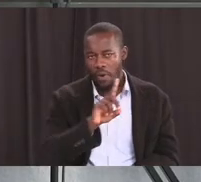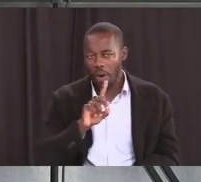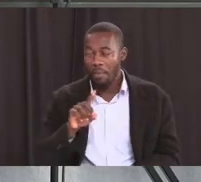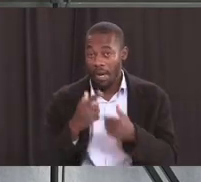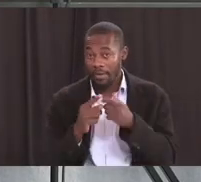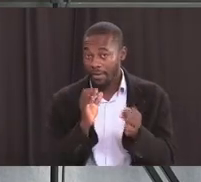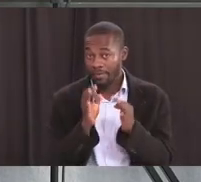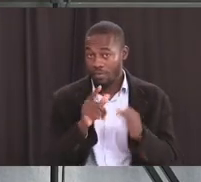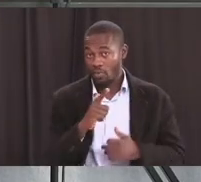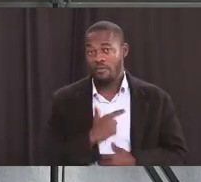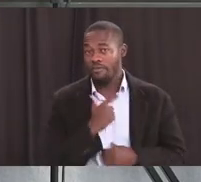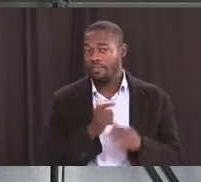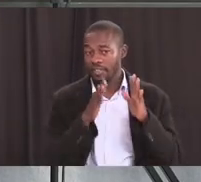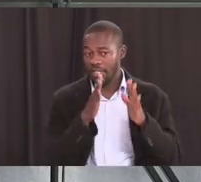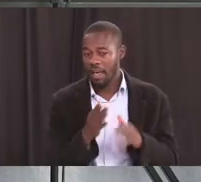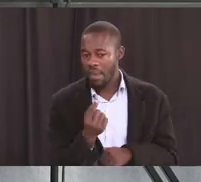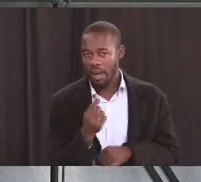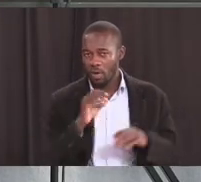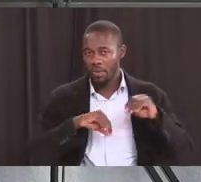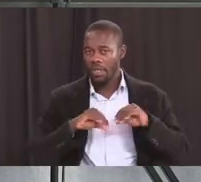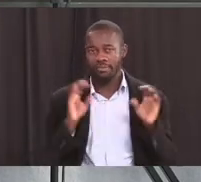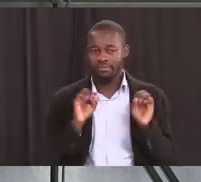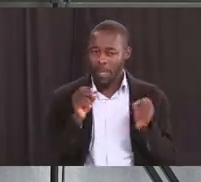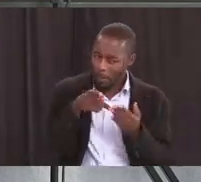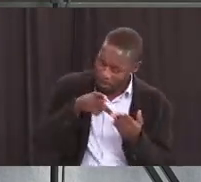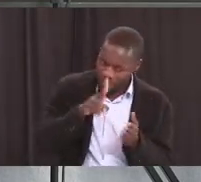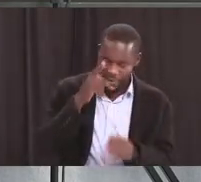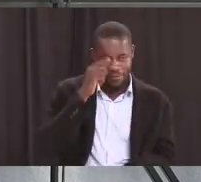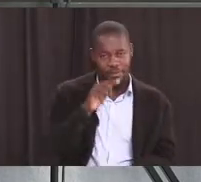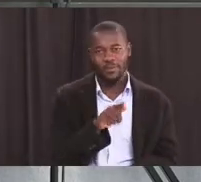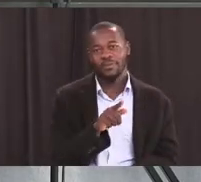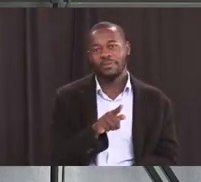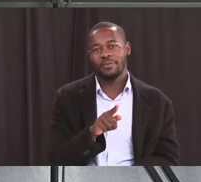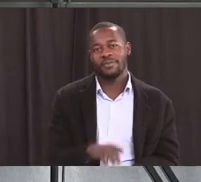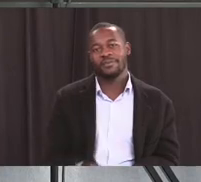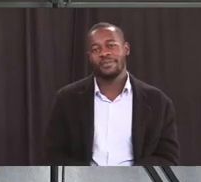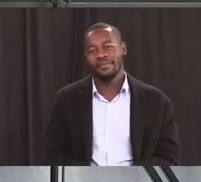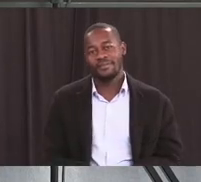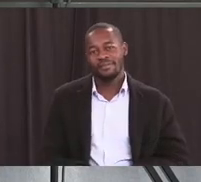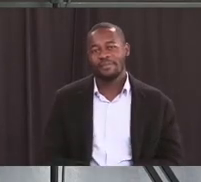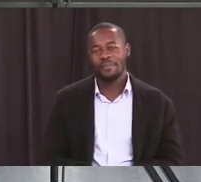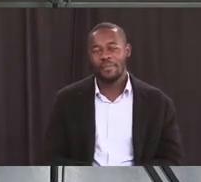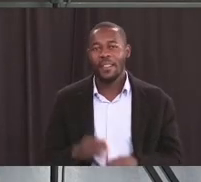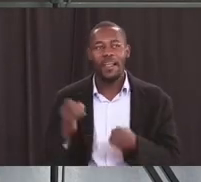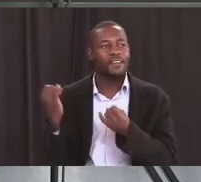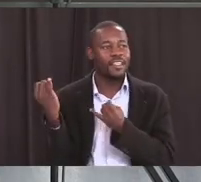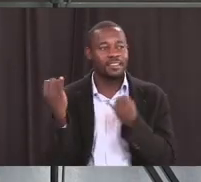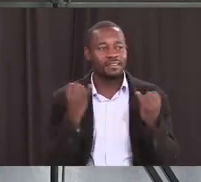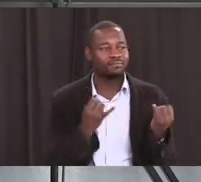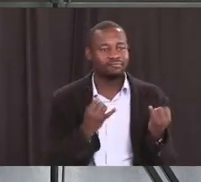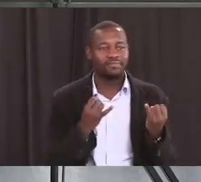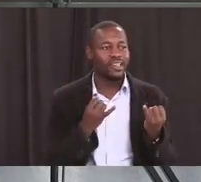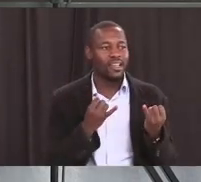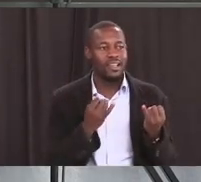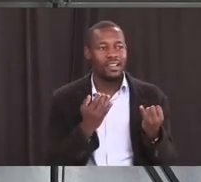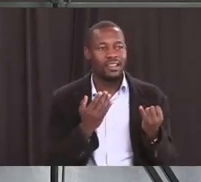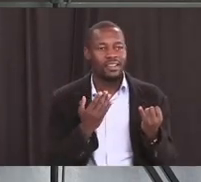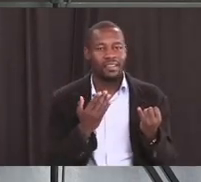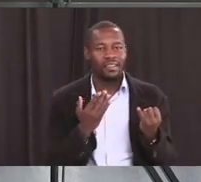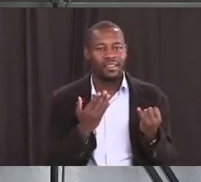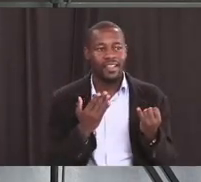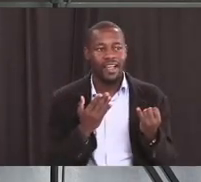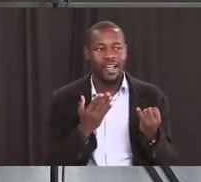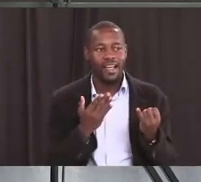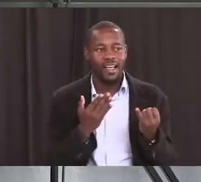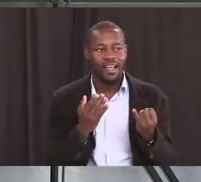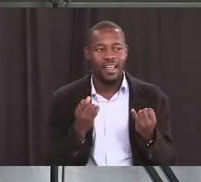are not obligated to. We will pay for you. Yeah, that's it from me. Now I'll invite Cody to come and give us